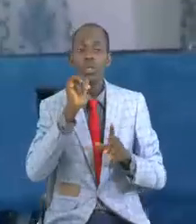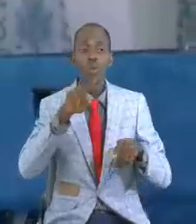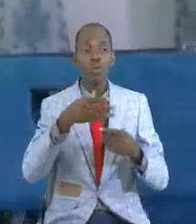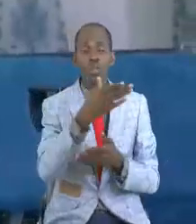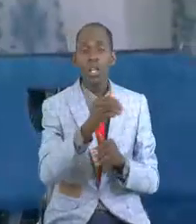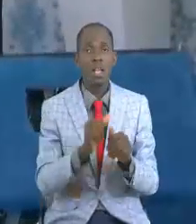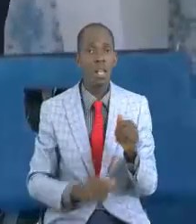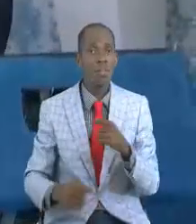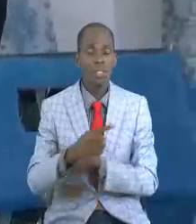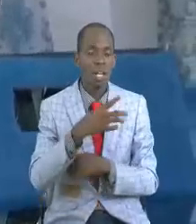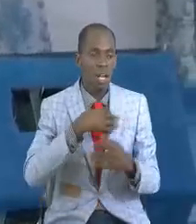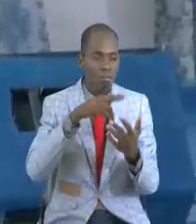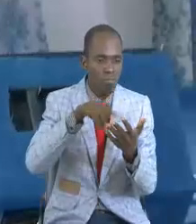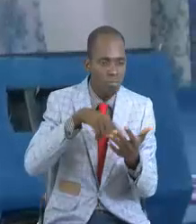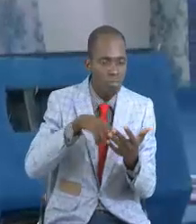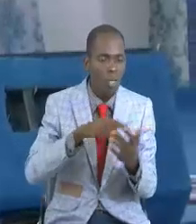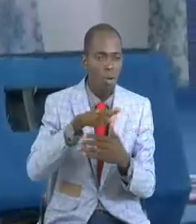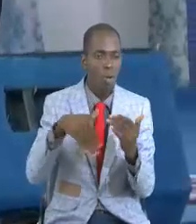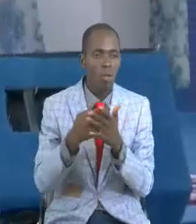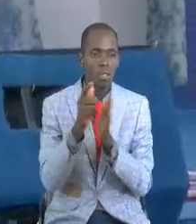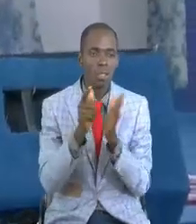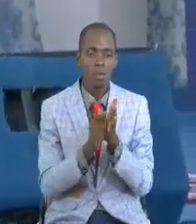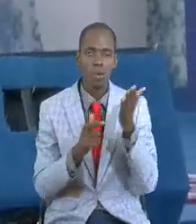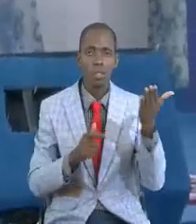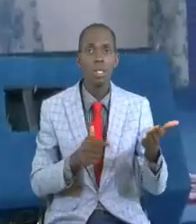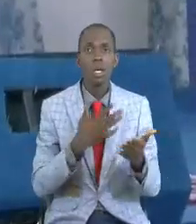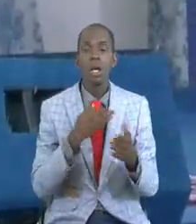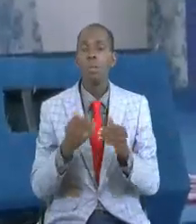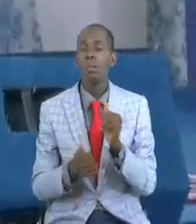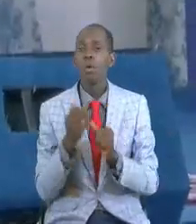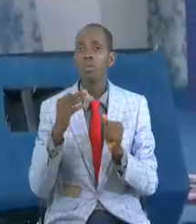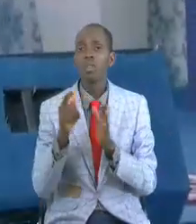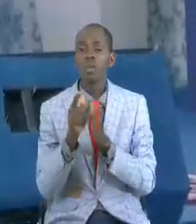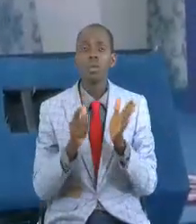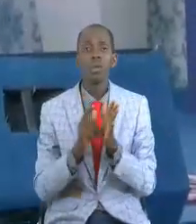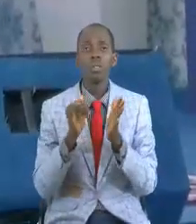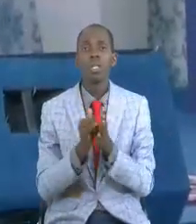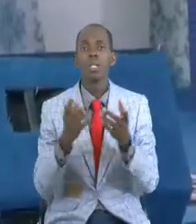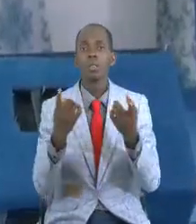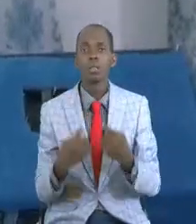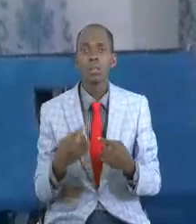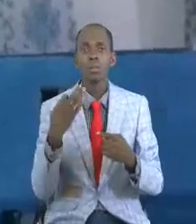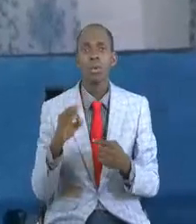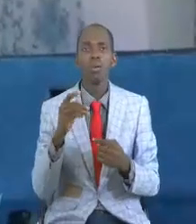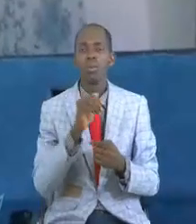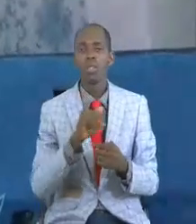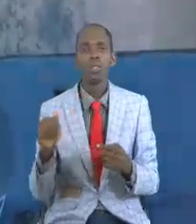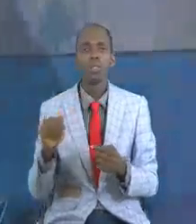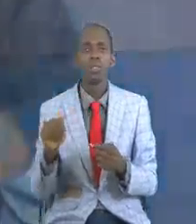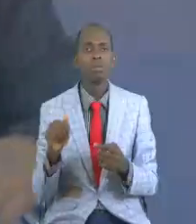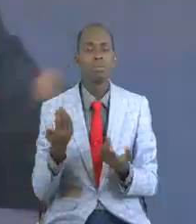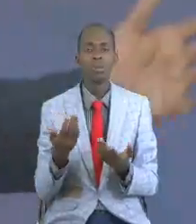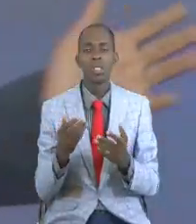reach those laws and many of the laws that came out of the civil law ceremonial